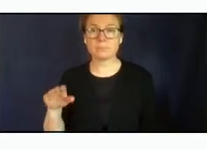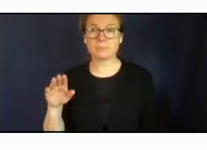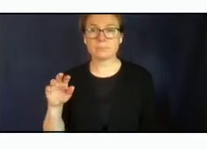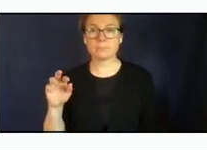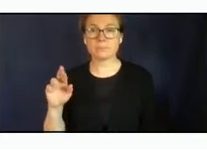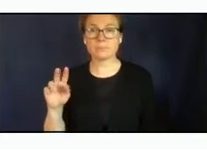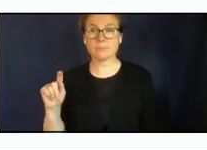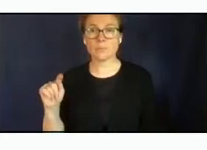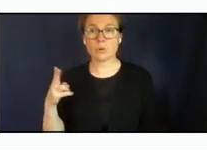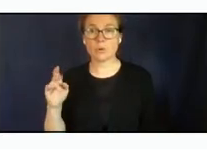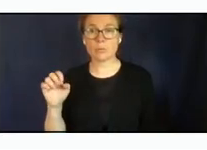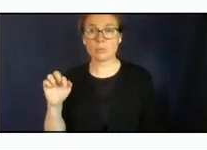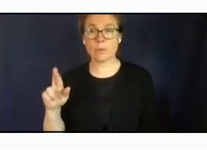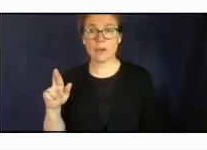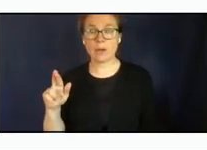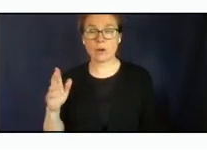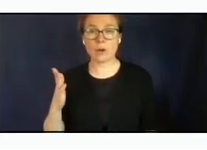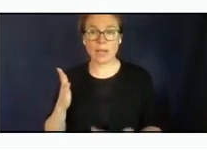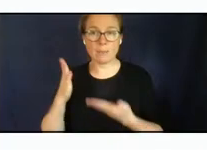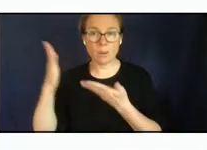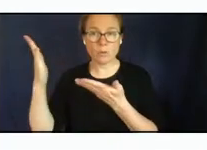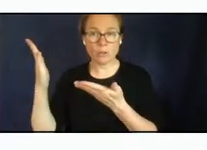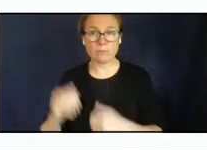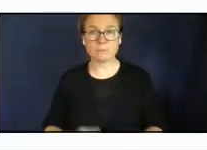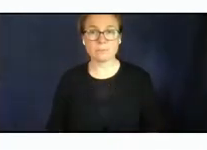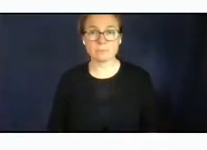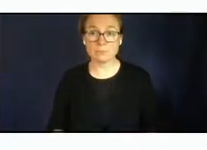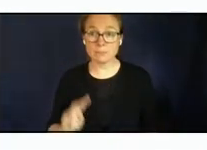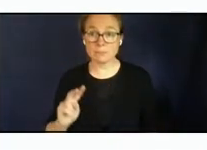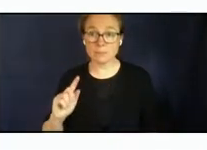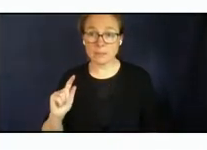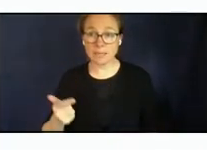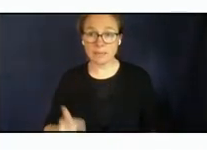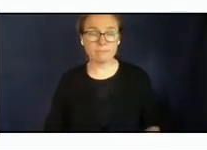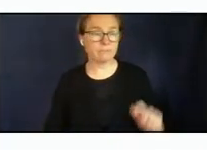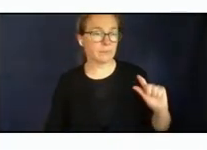Is there a second? I'll second. This is Steve.